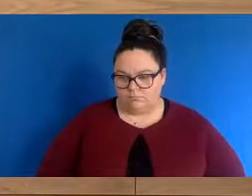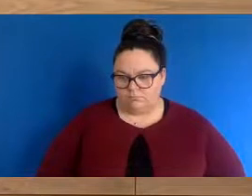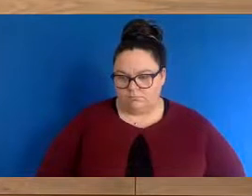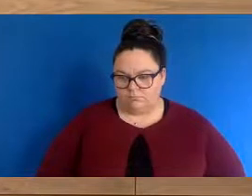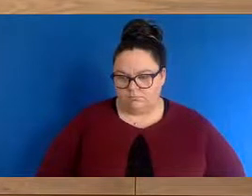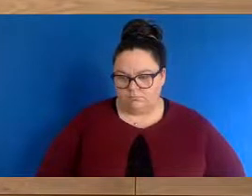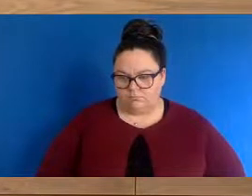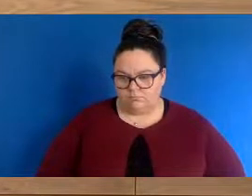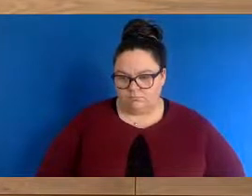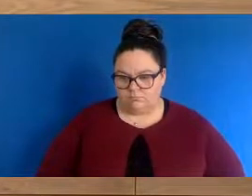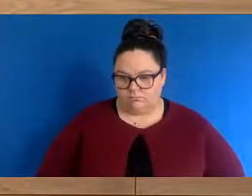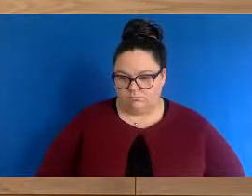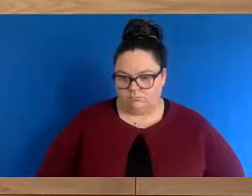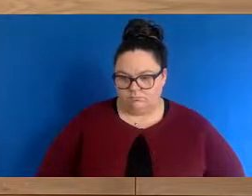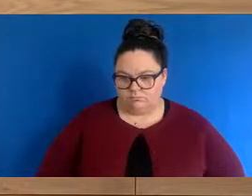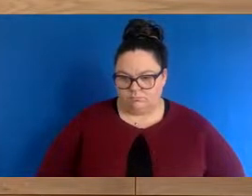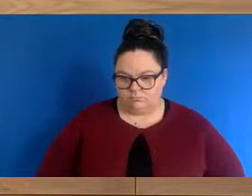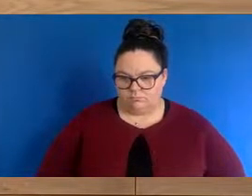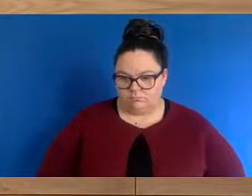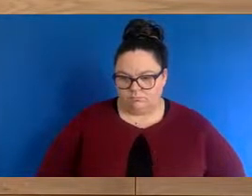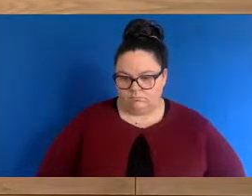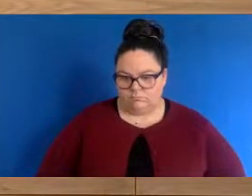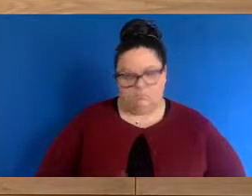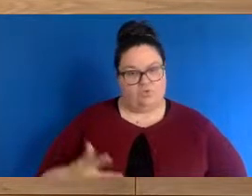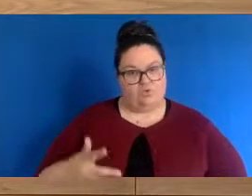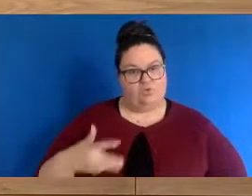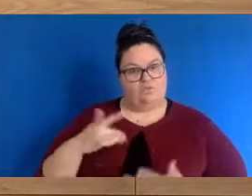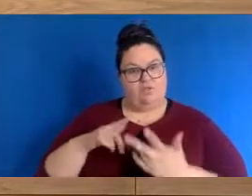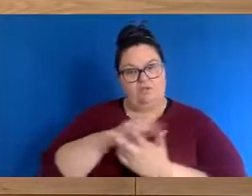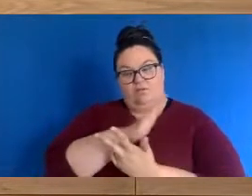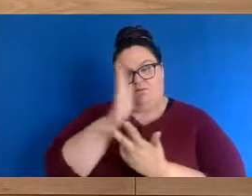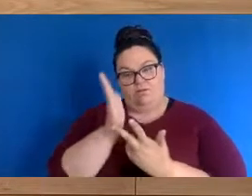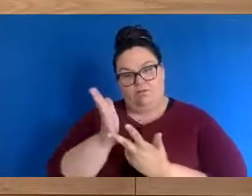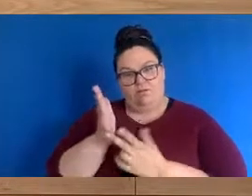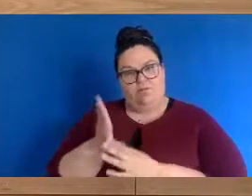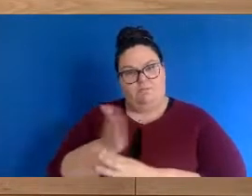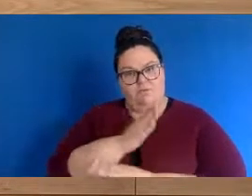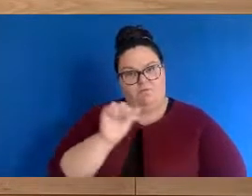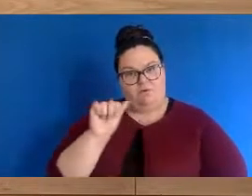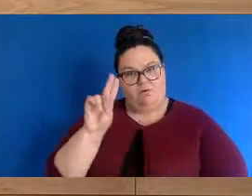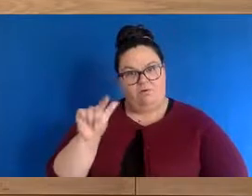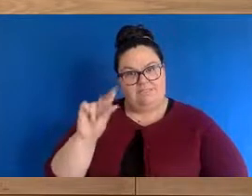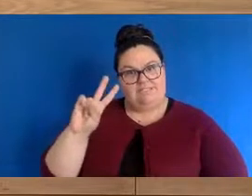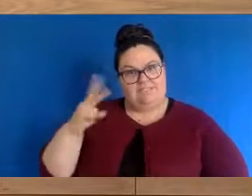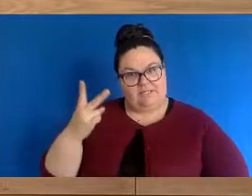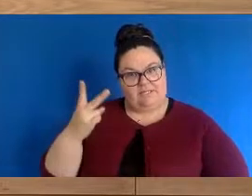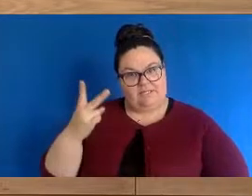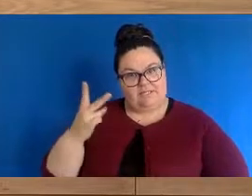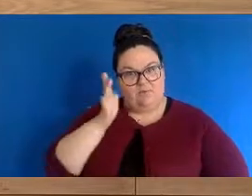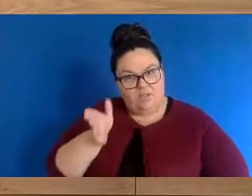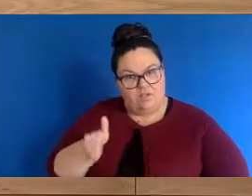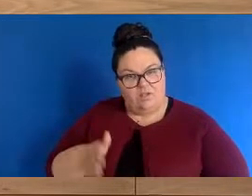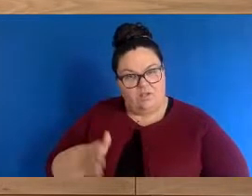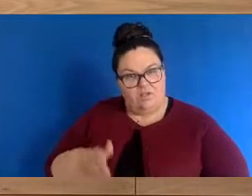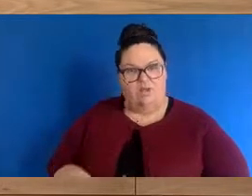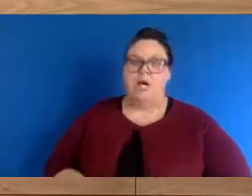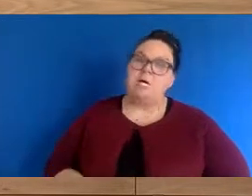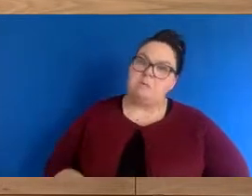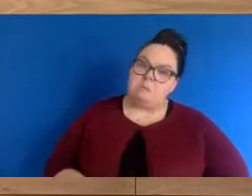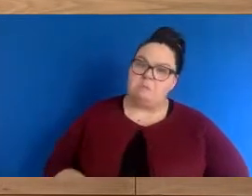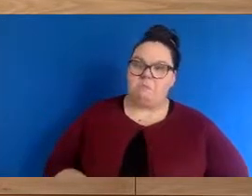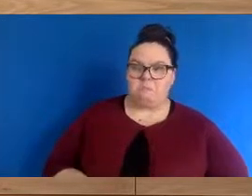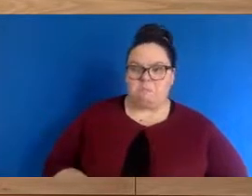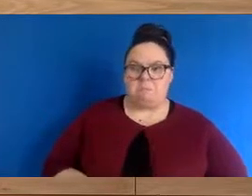will reach the green phase before August 2nd? Well, it's difficult to say. We have the capacity and we have